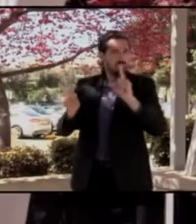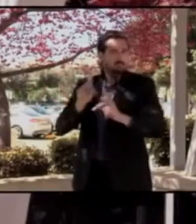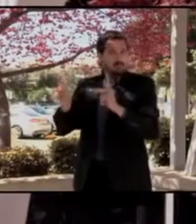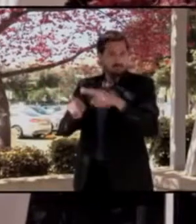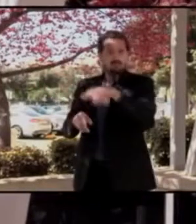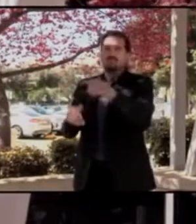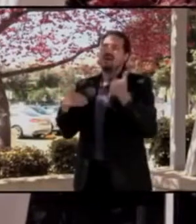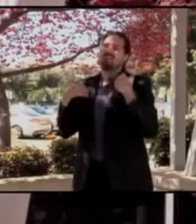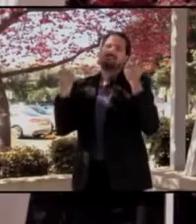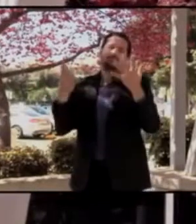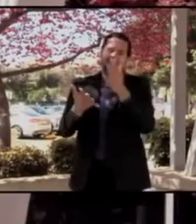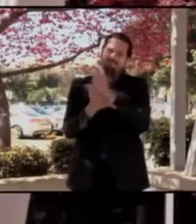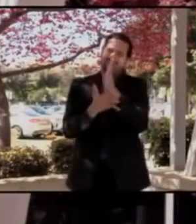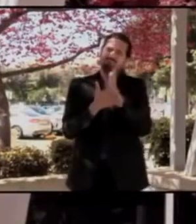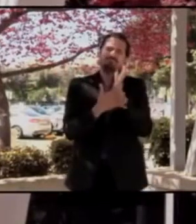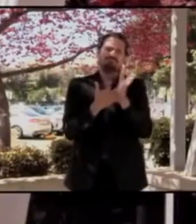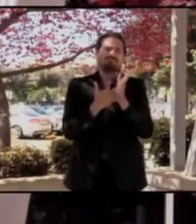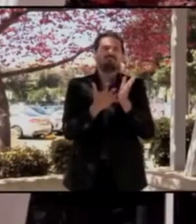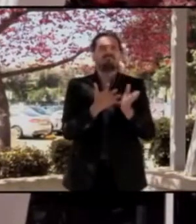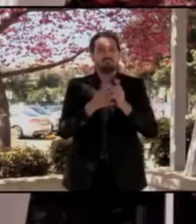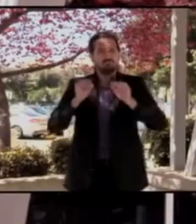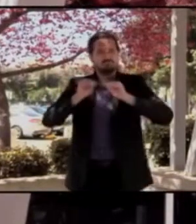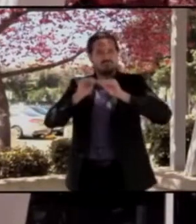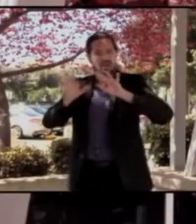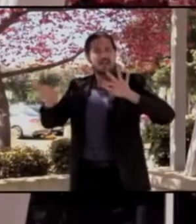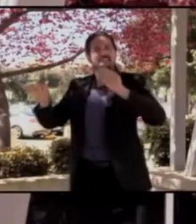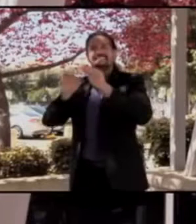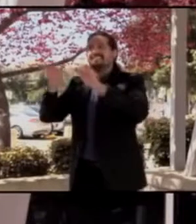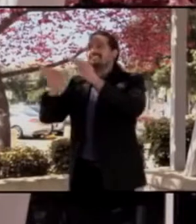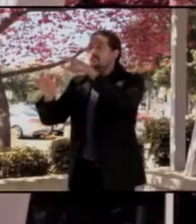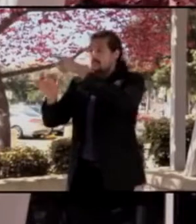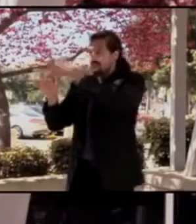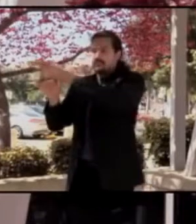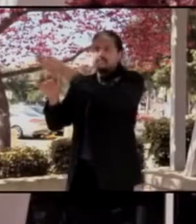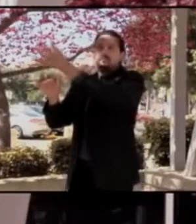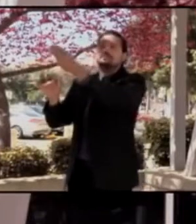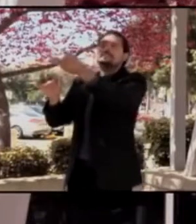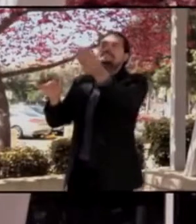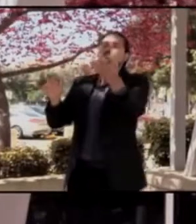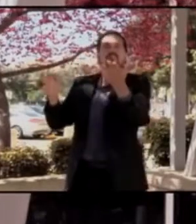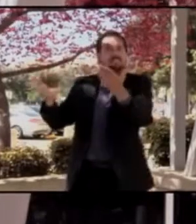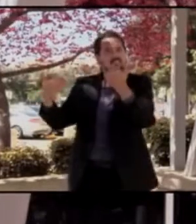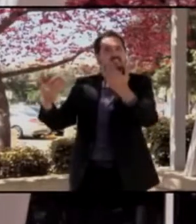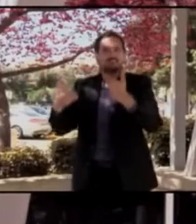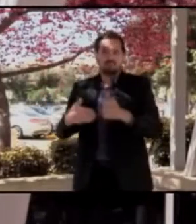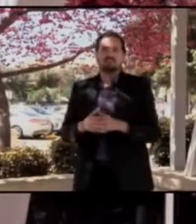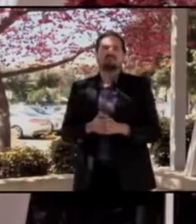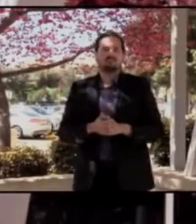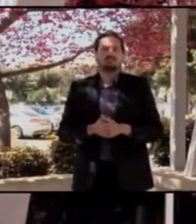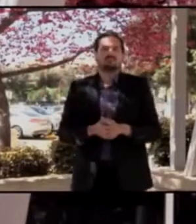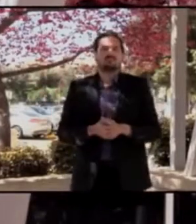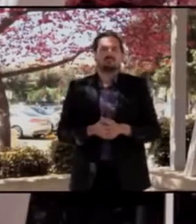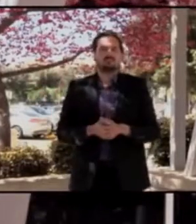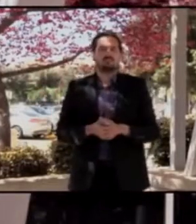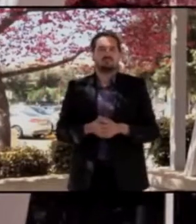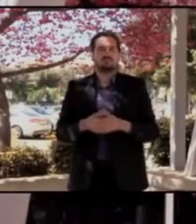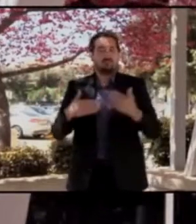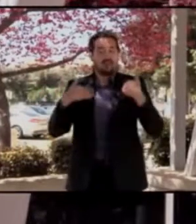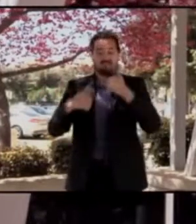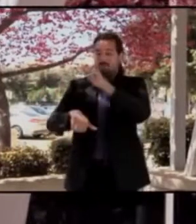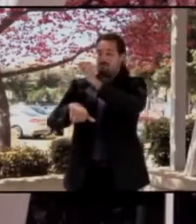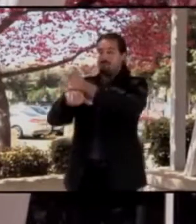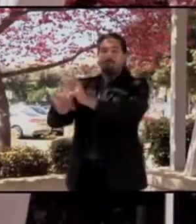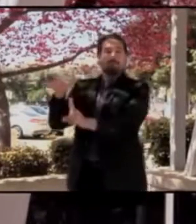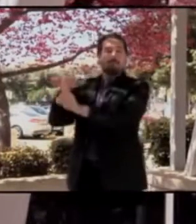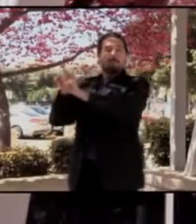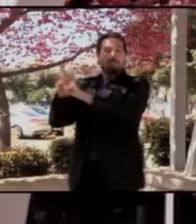word. So when we do see that there's excess capacity in a pop-up, we usually go back and redouble